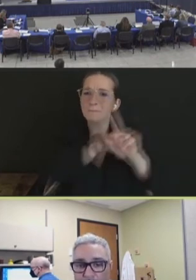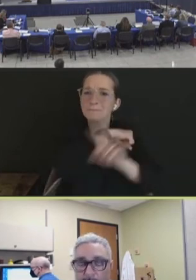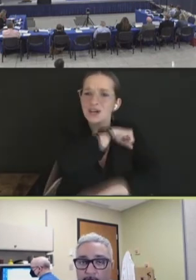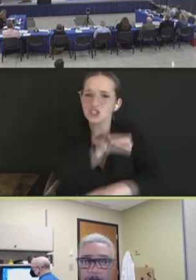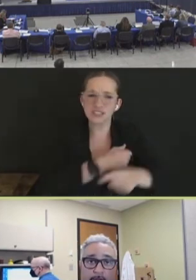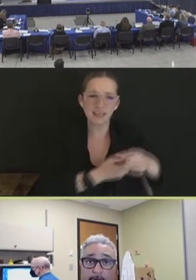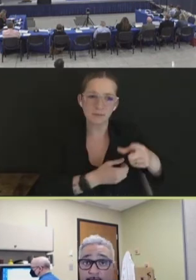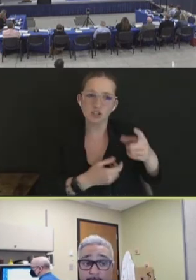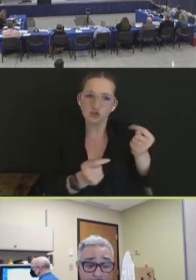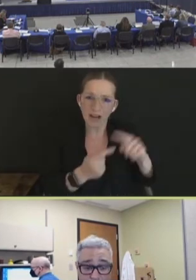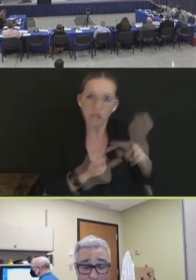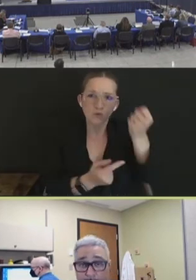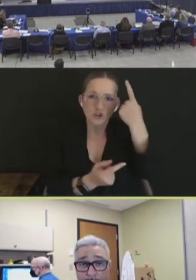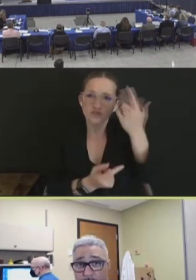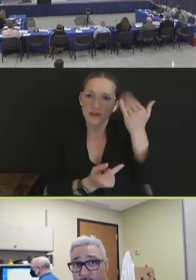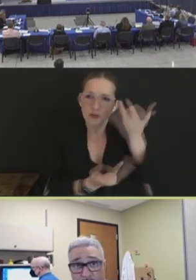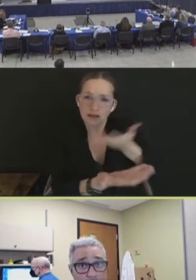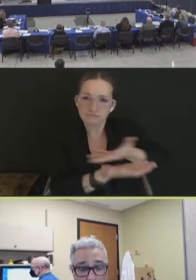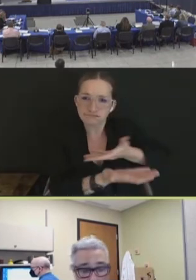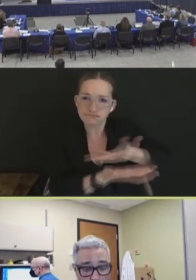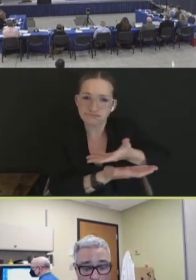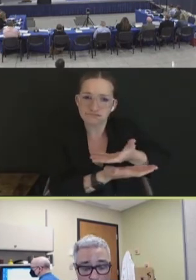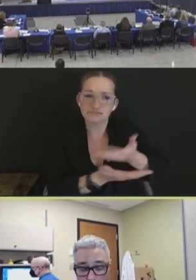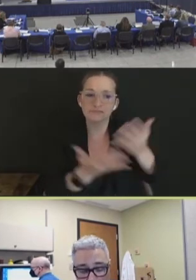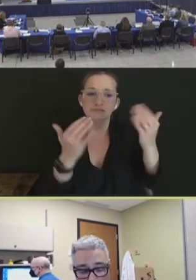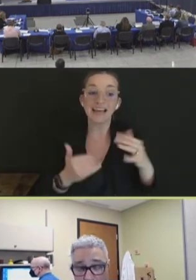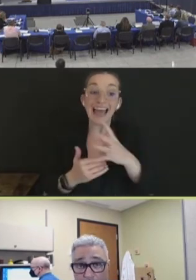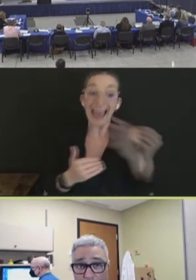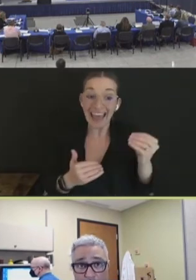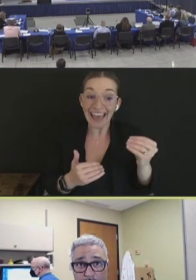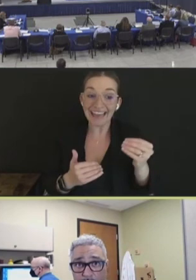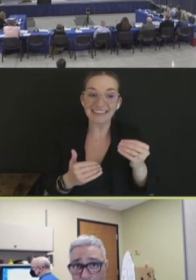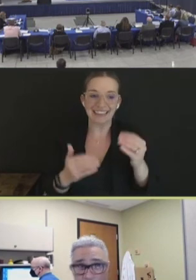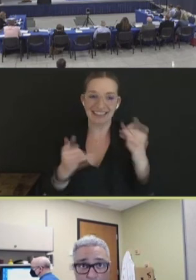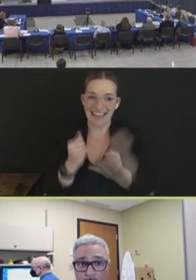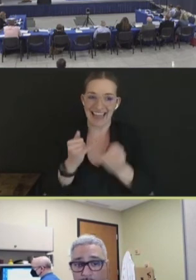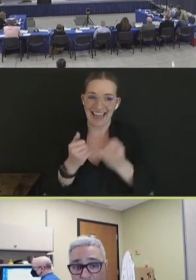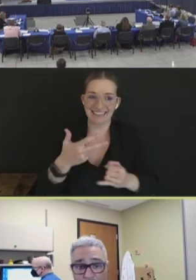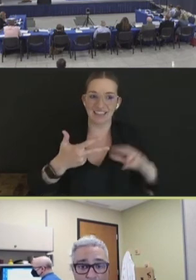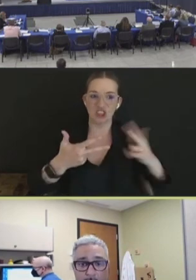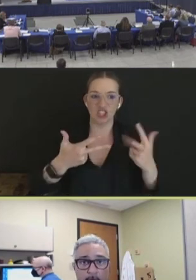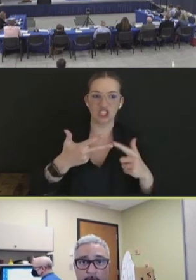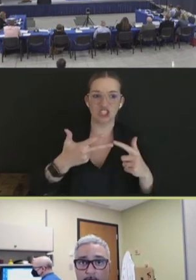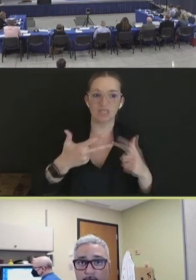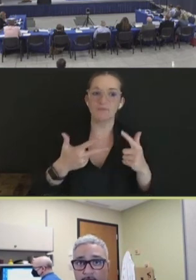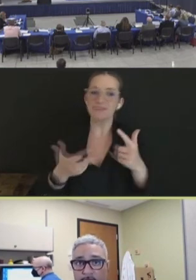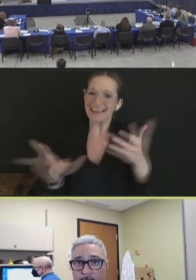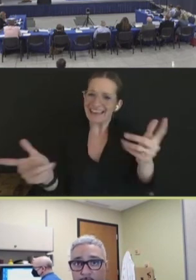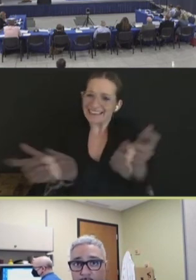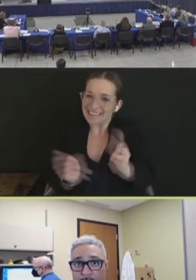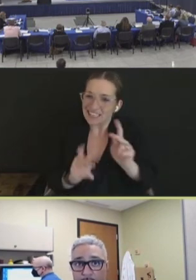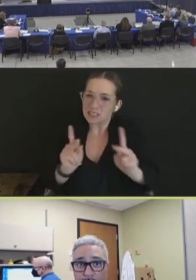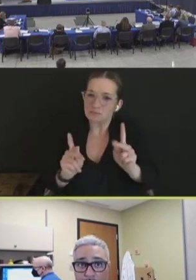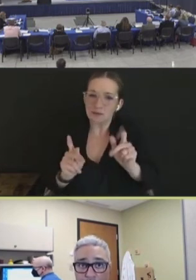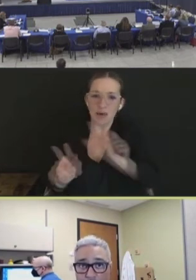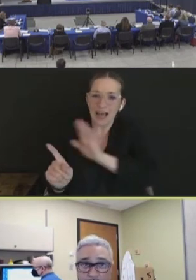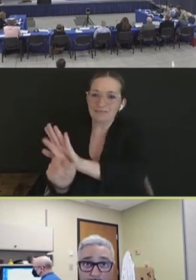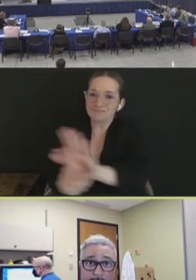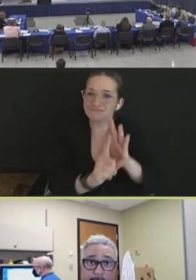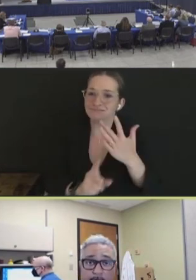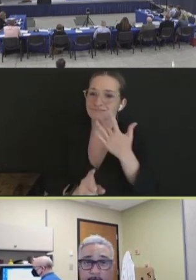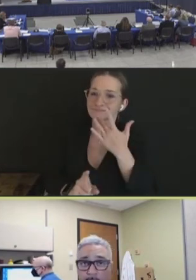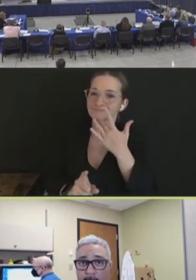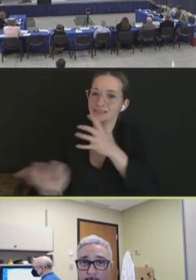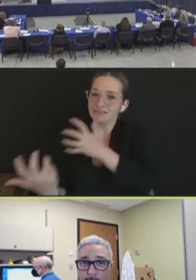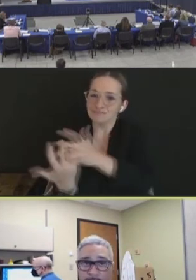their level, whether it's text messages, emails, conversations, phone calls, video. Do you need to put things in people's language? I'm